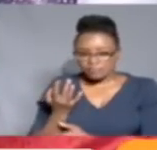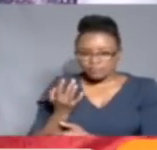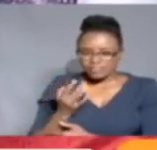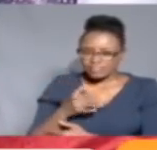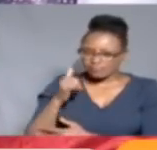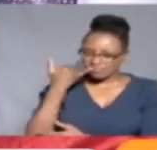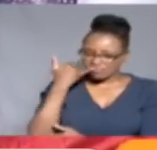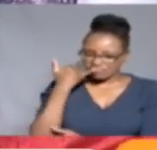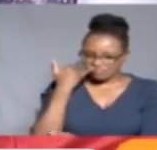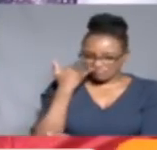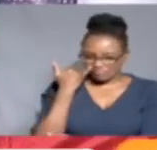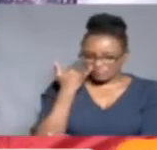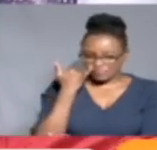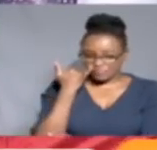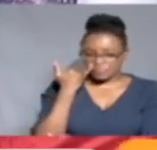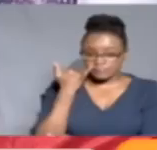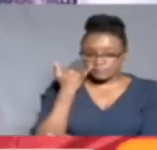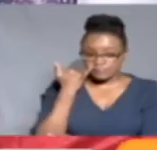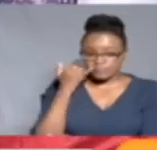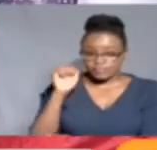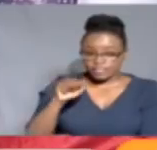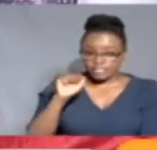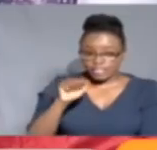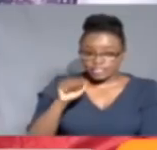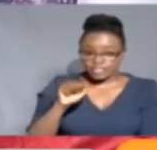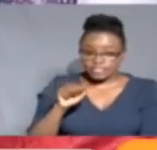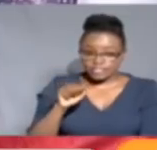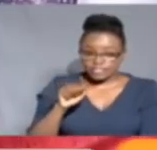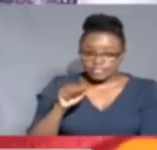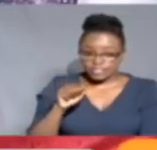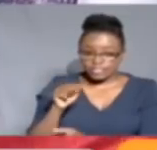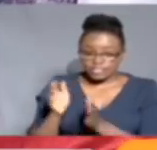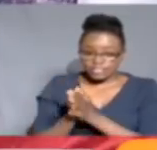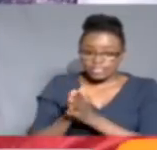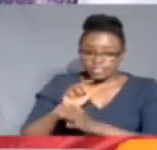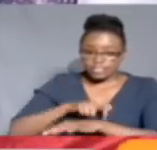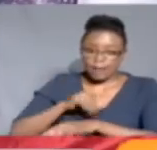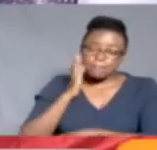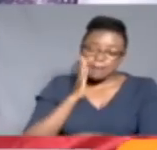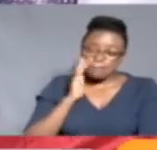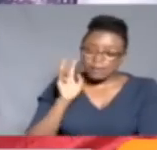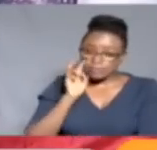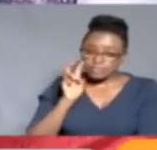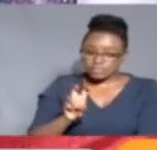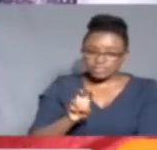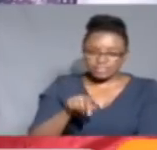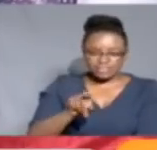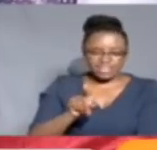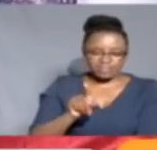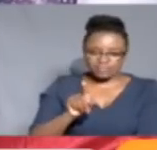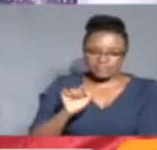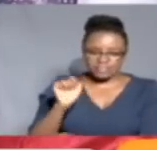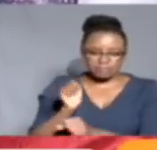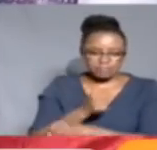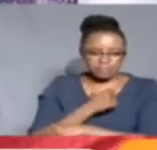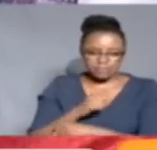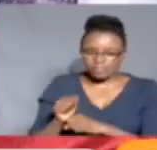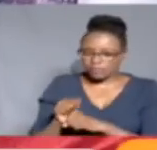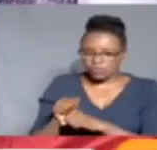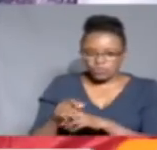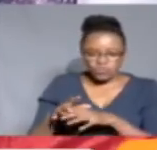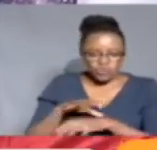abusing drugs. Yeah, and when my mom saw this, she couldn't